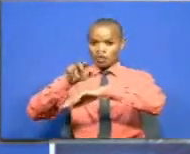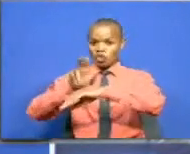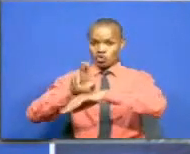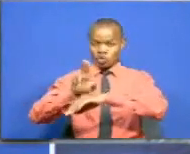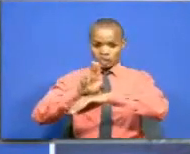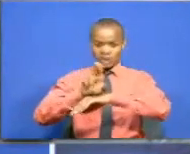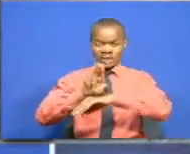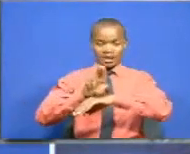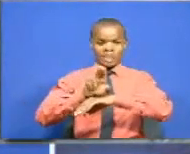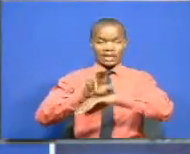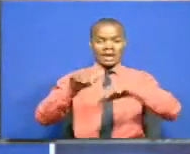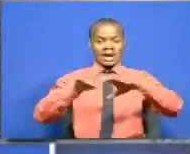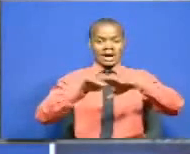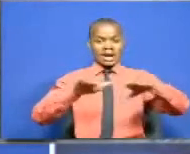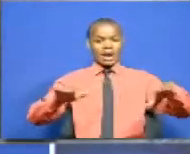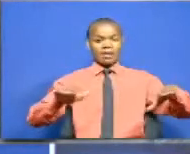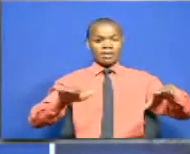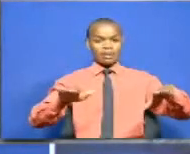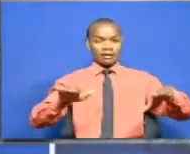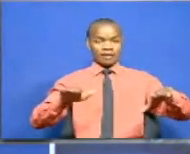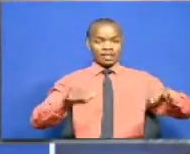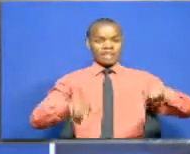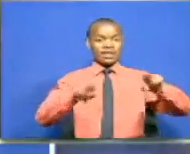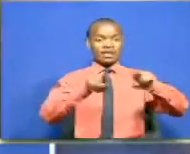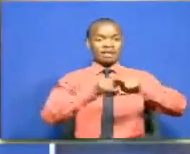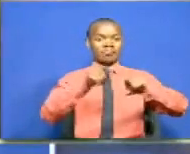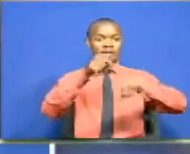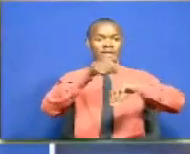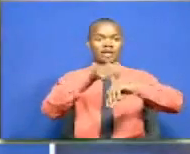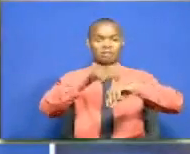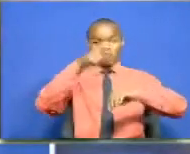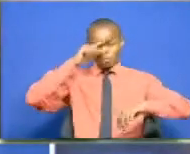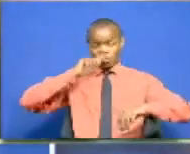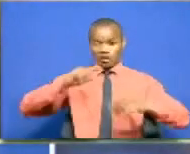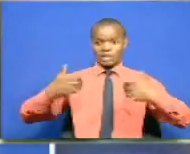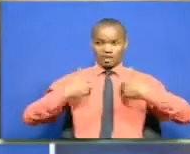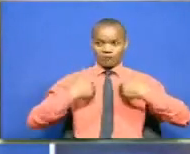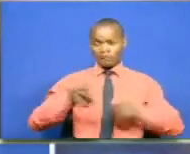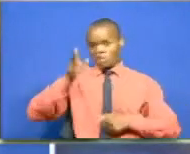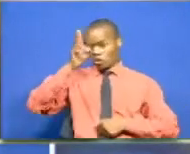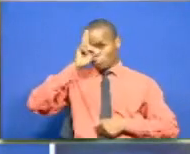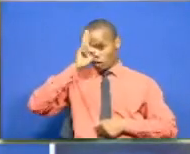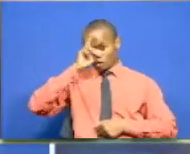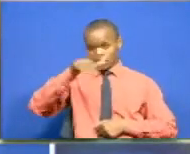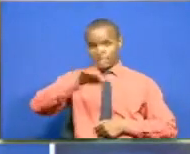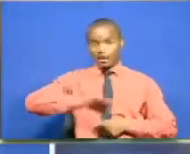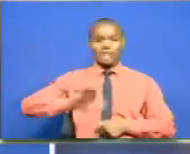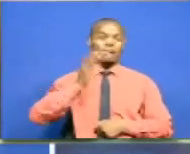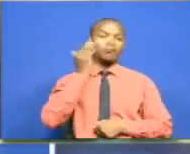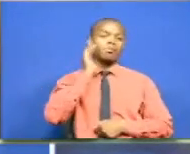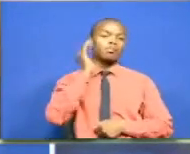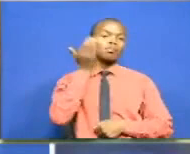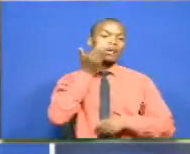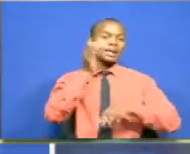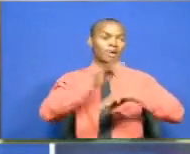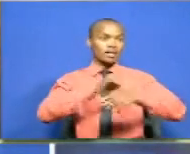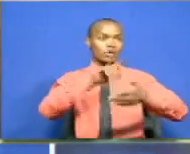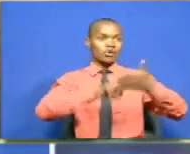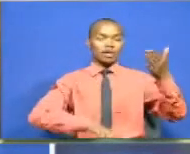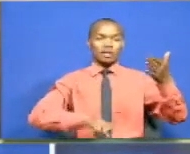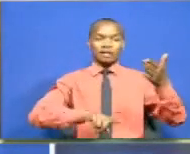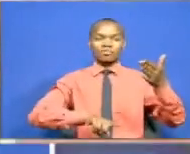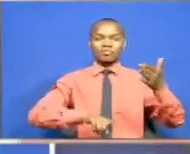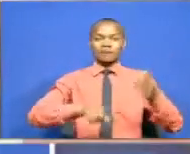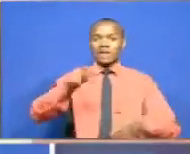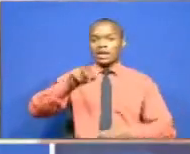undesignated use as set in the zoning policy. This even as police in Isiolo received 2 more illegal firearms in an